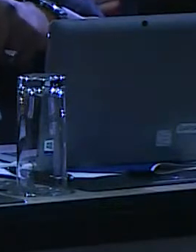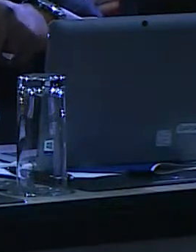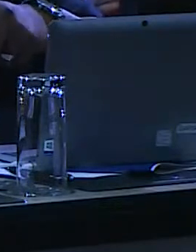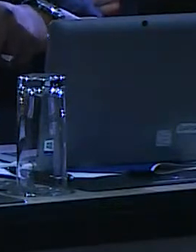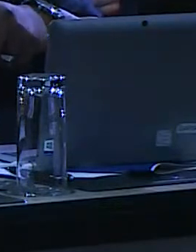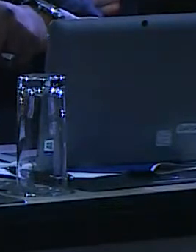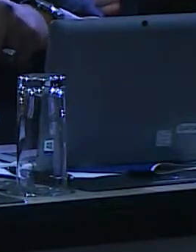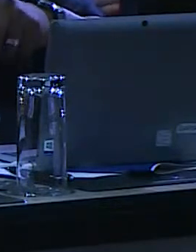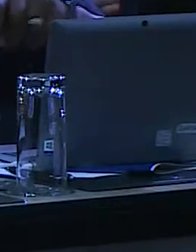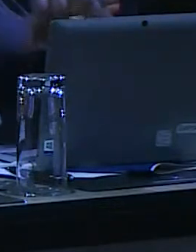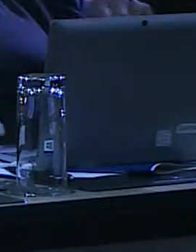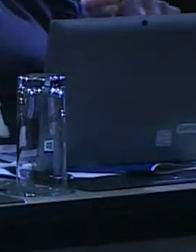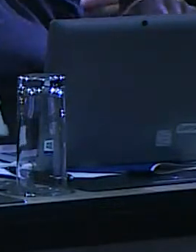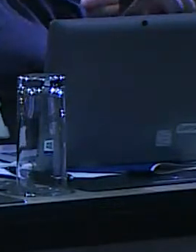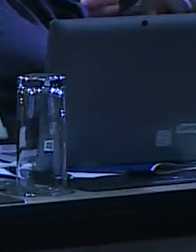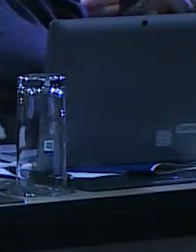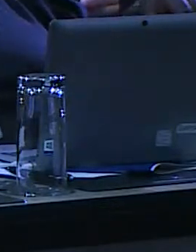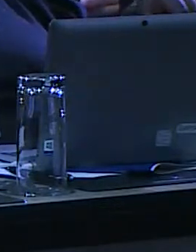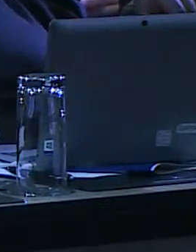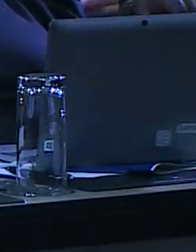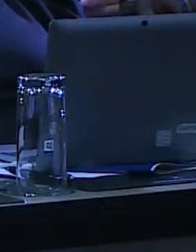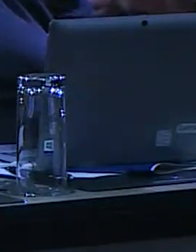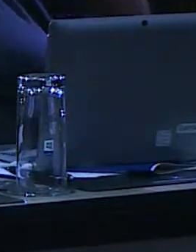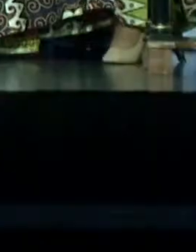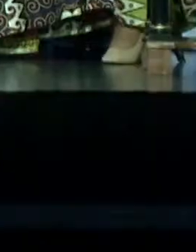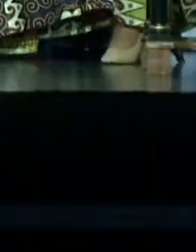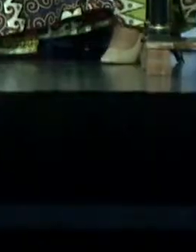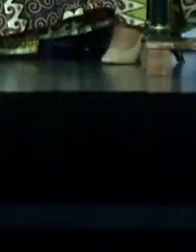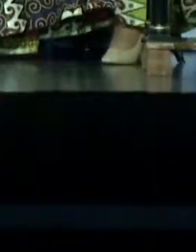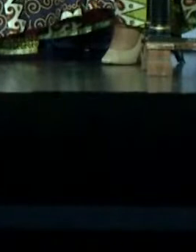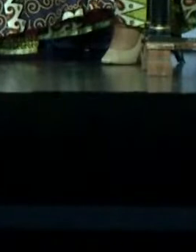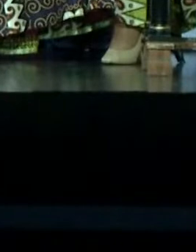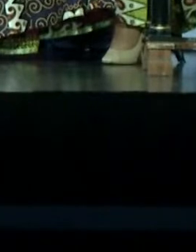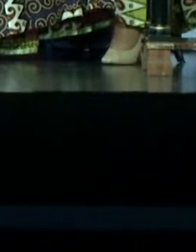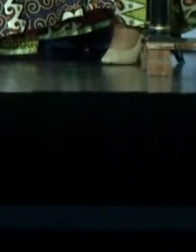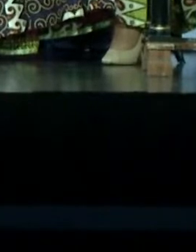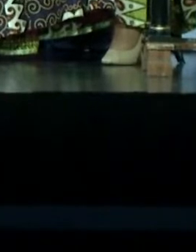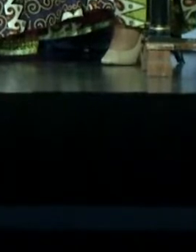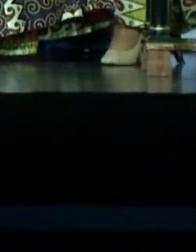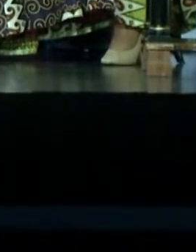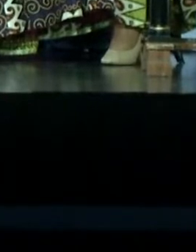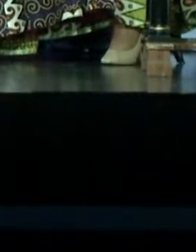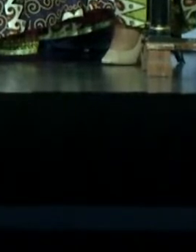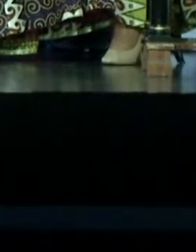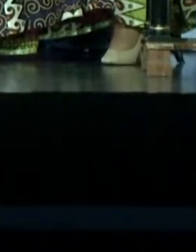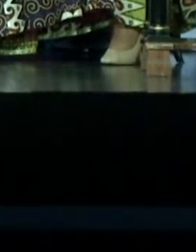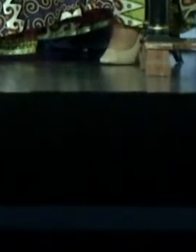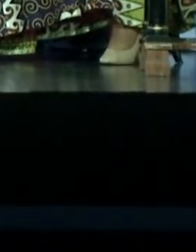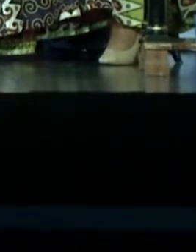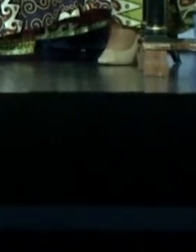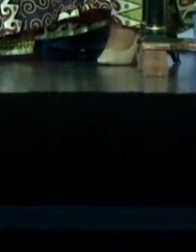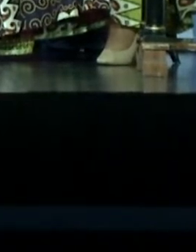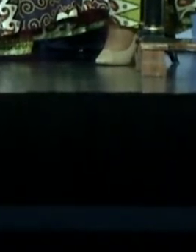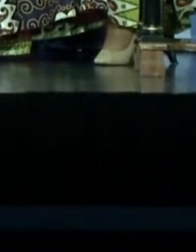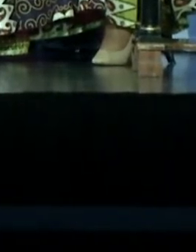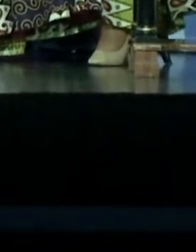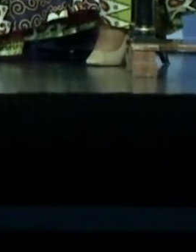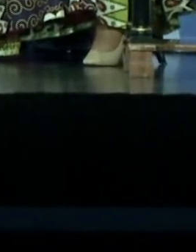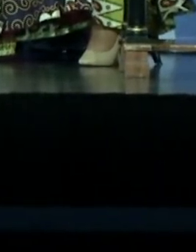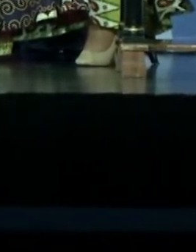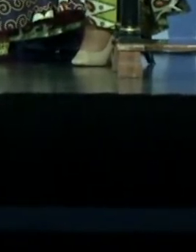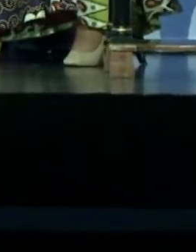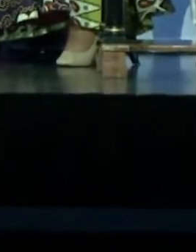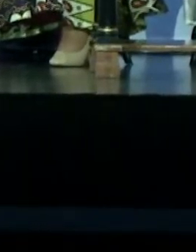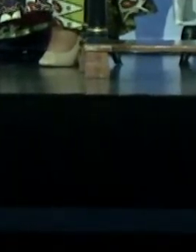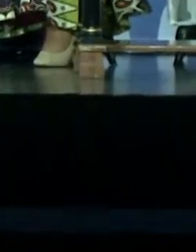let her go first. Okay, all right. There seems to be a change in terms of the program. I'm going to start with